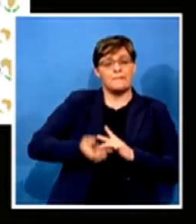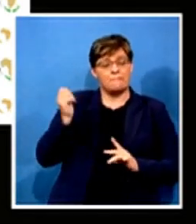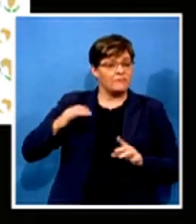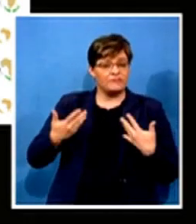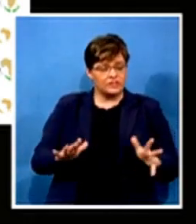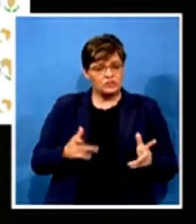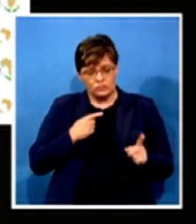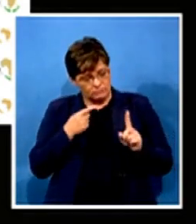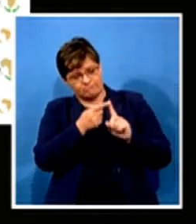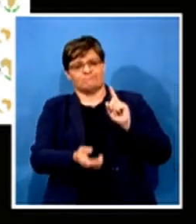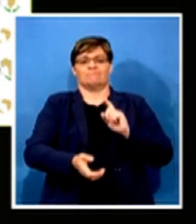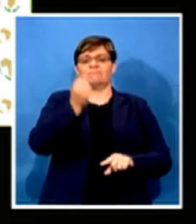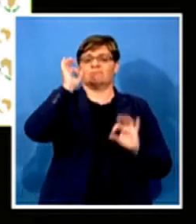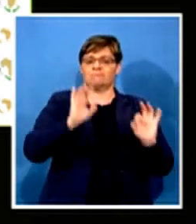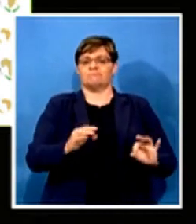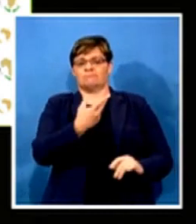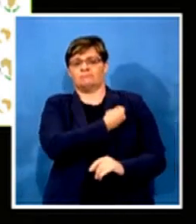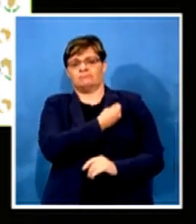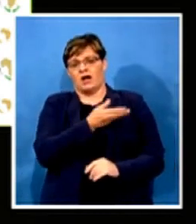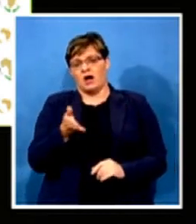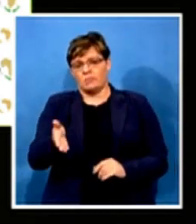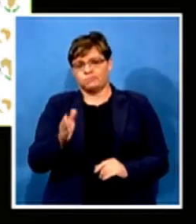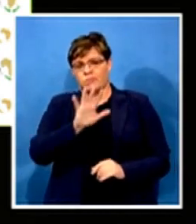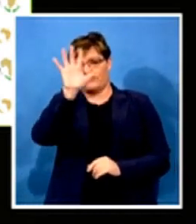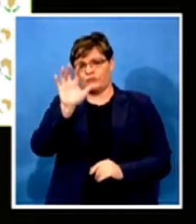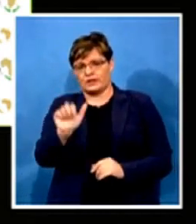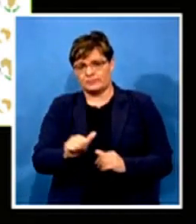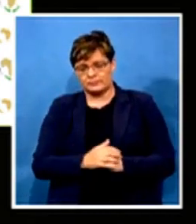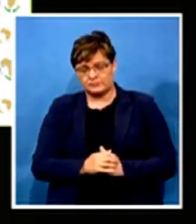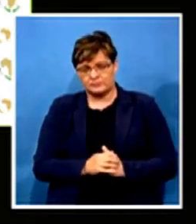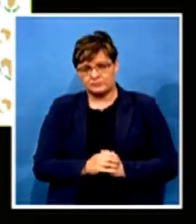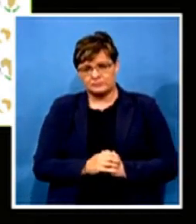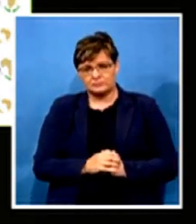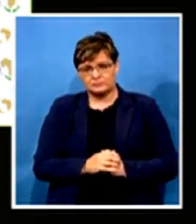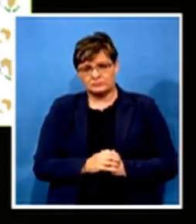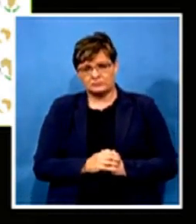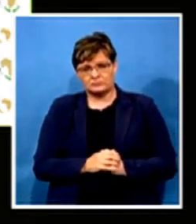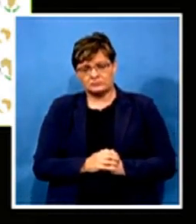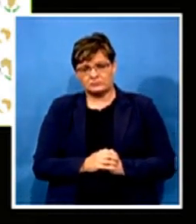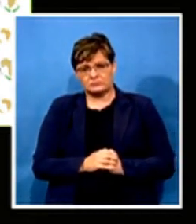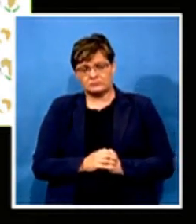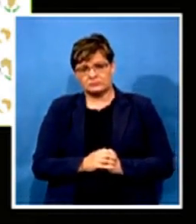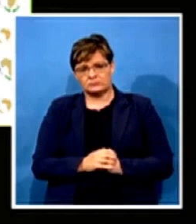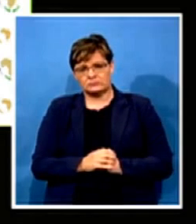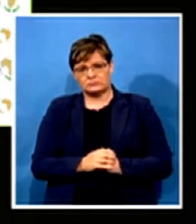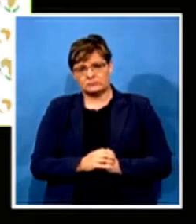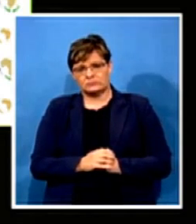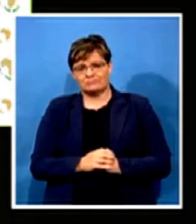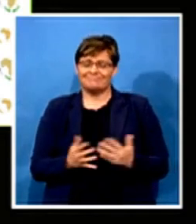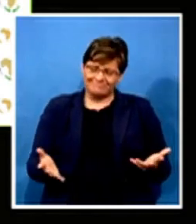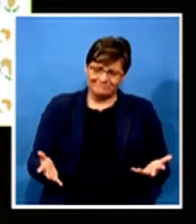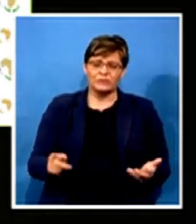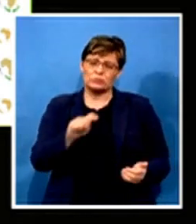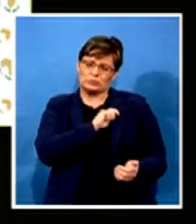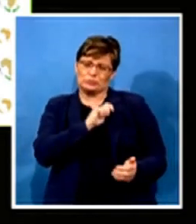vaccines on the continent? Yeah, I think, Sophie, those are very genuine concerns. But let me say that